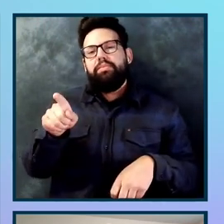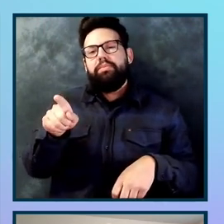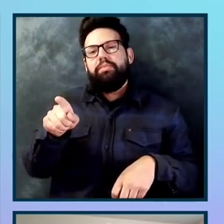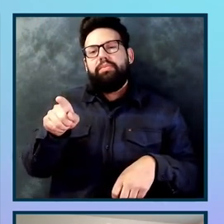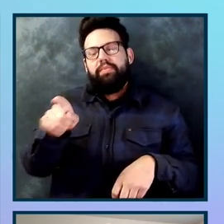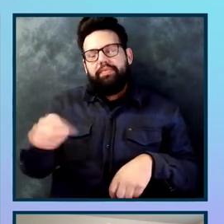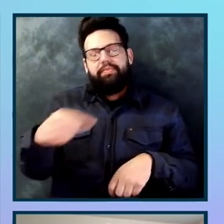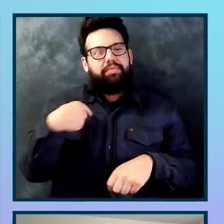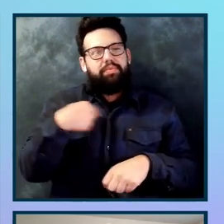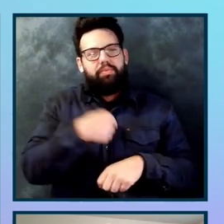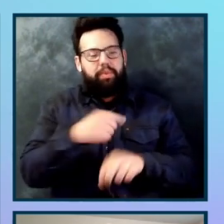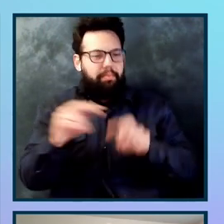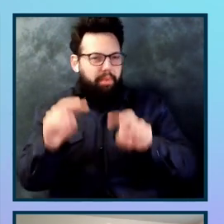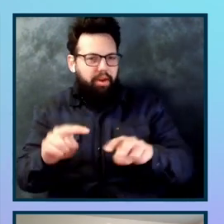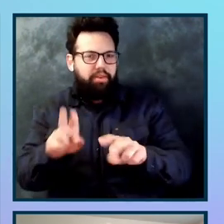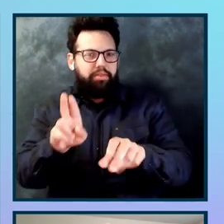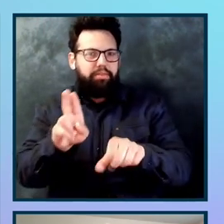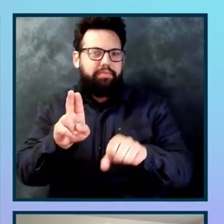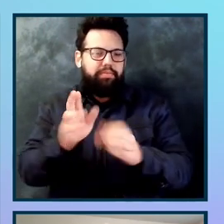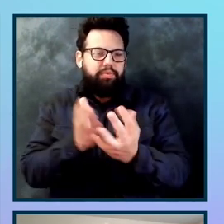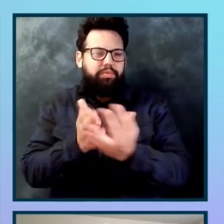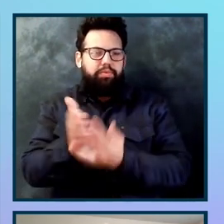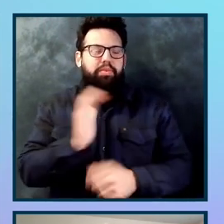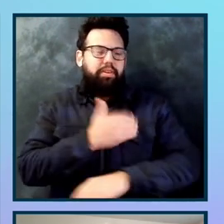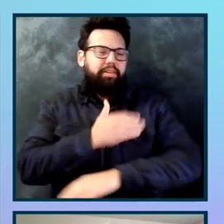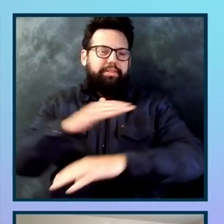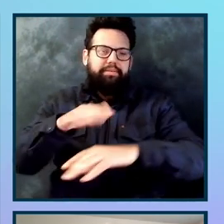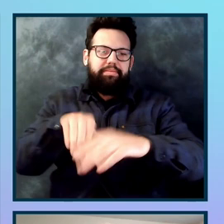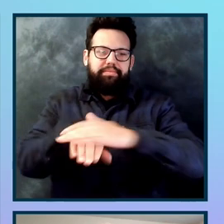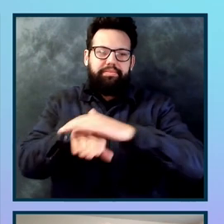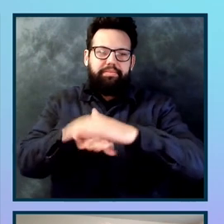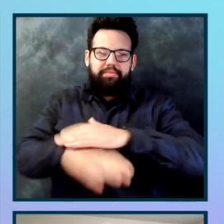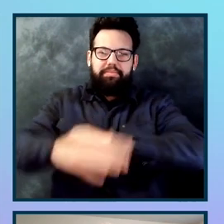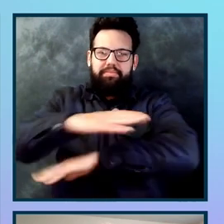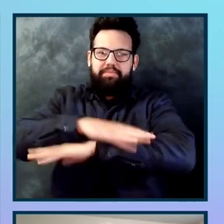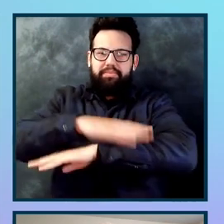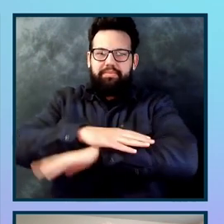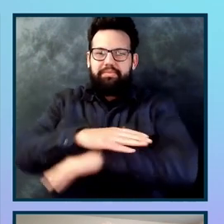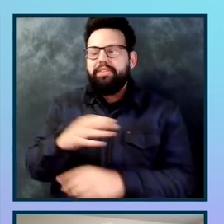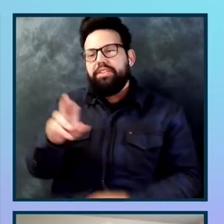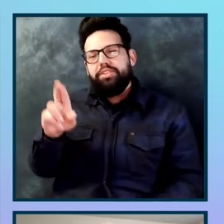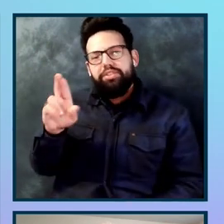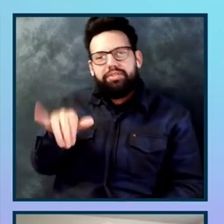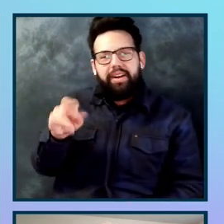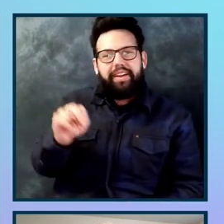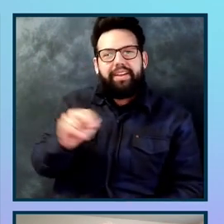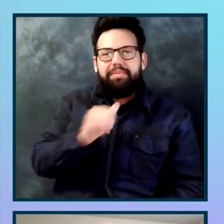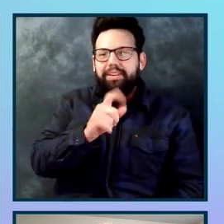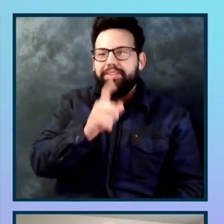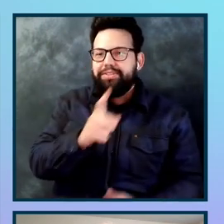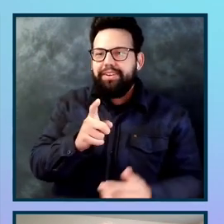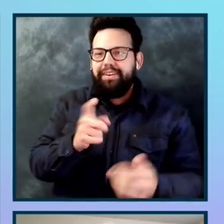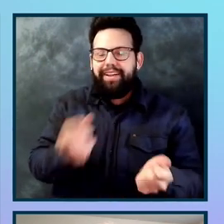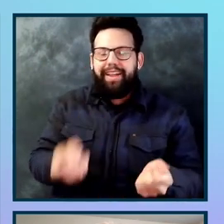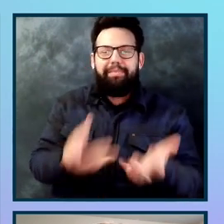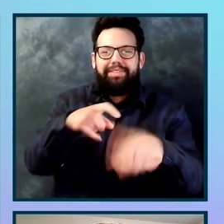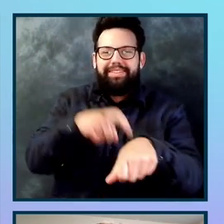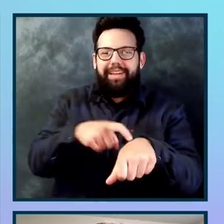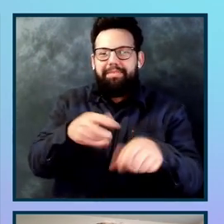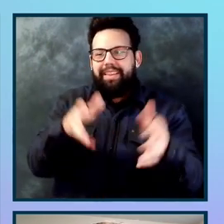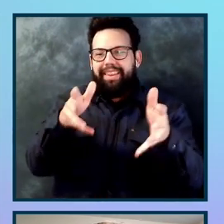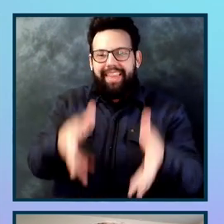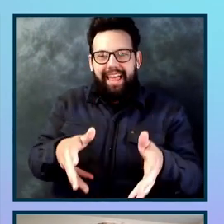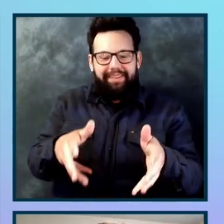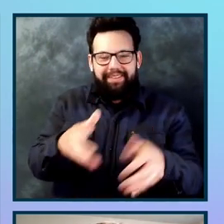Registered Digital Accessibility Platform. As now, Ryan, I don't know how much time we have left, but there's a lot of text we could read here, and we're